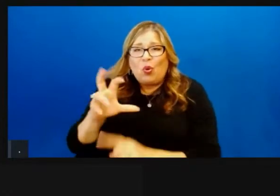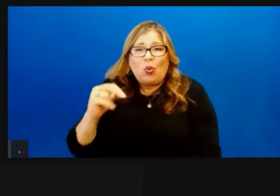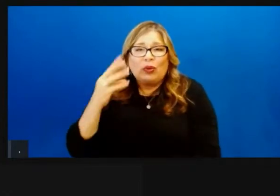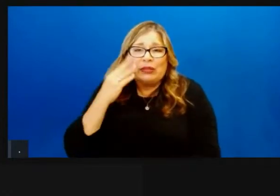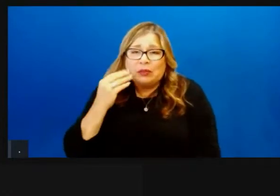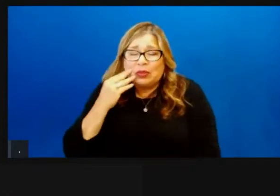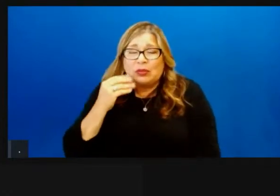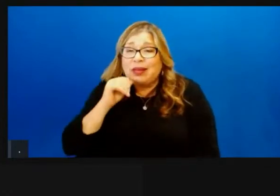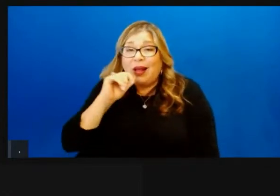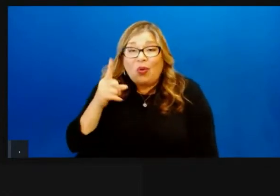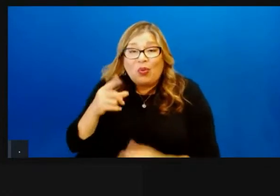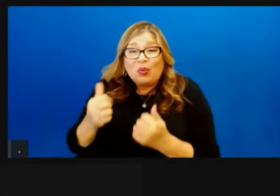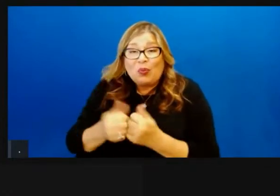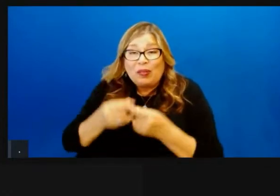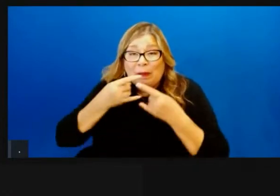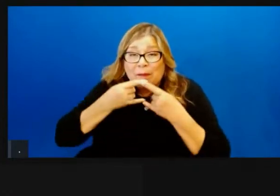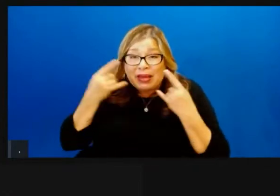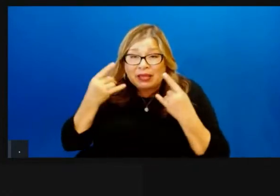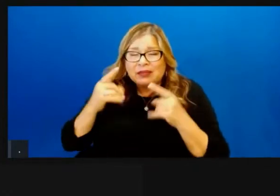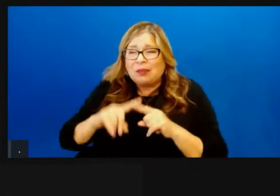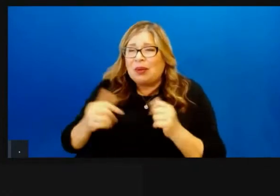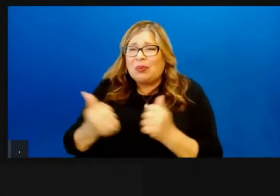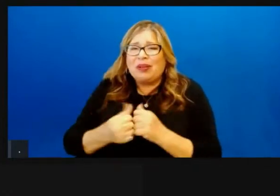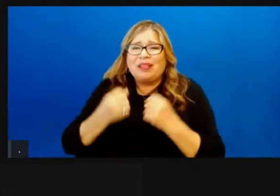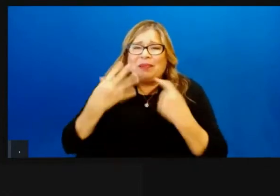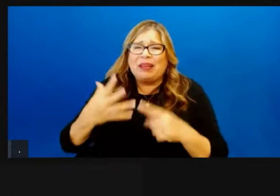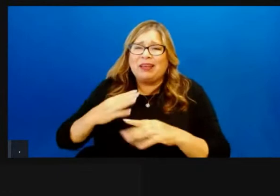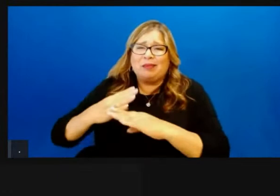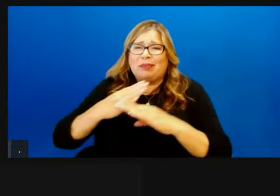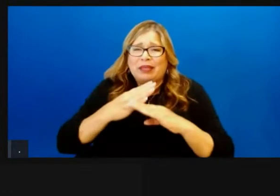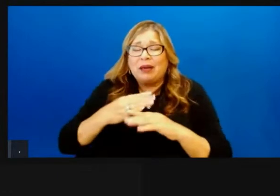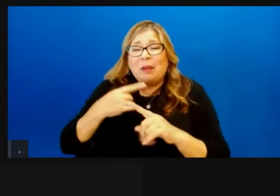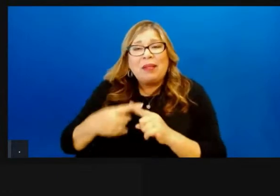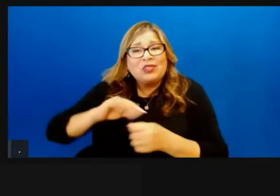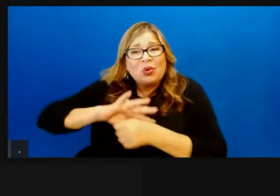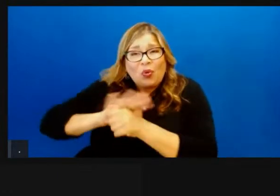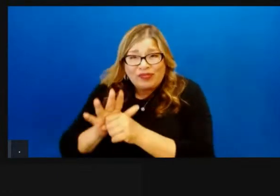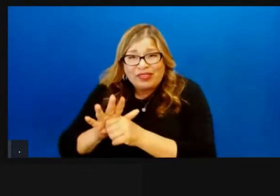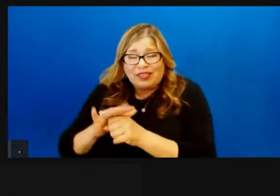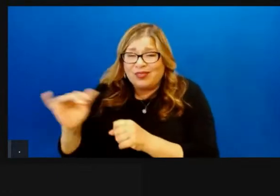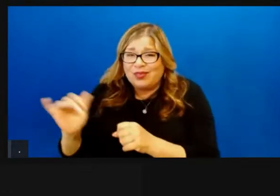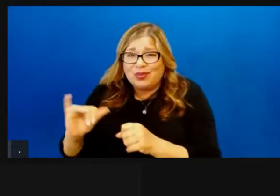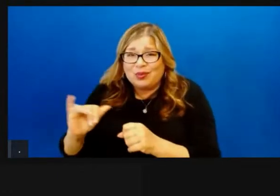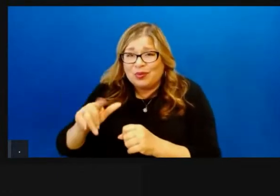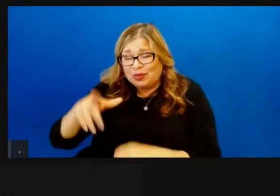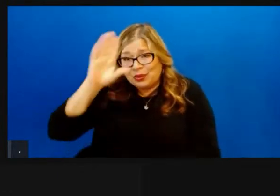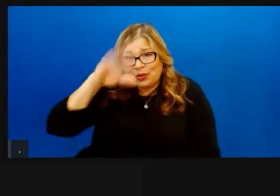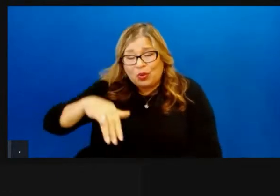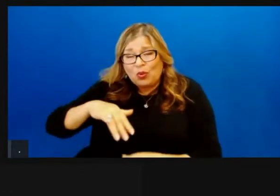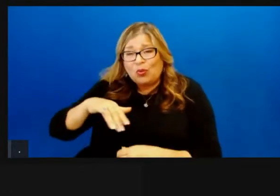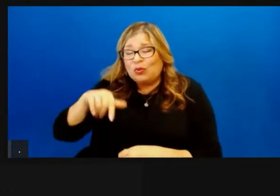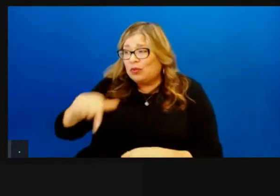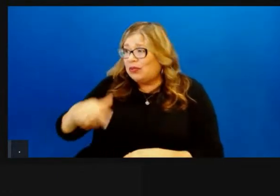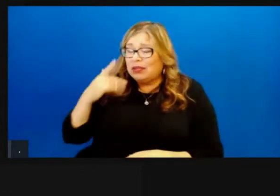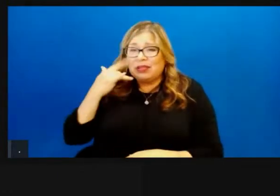altogether. We know that Californians have borne a great deal of trauma, great